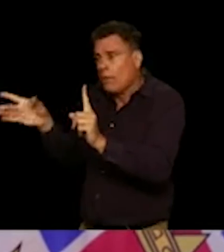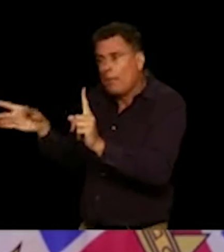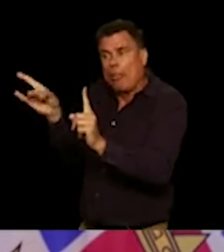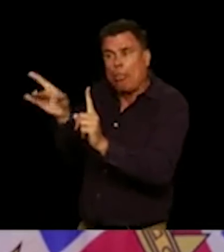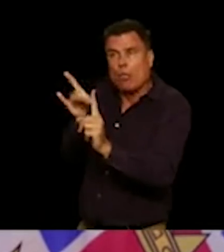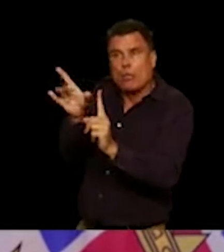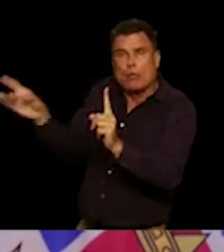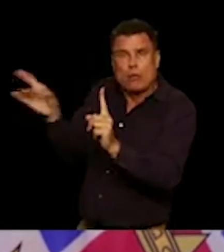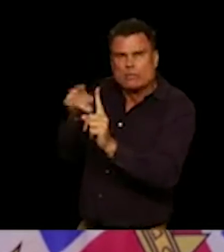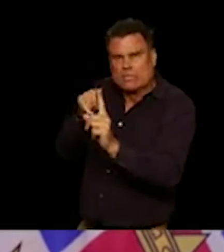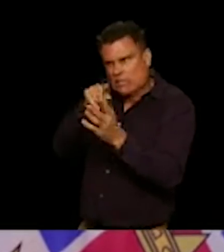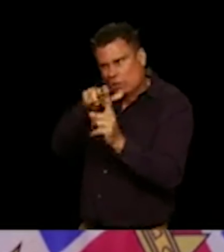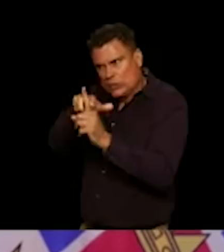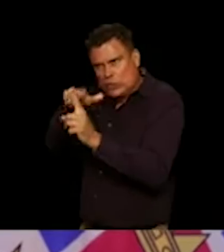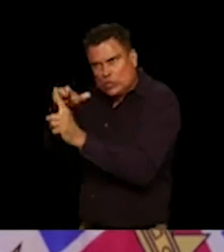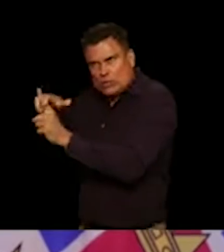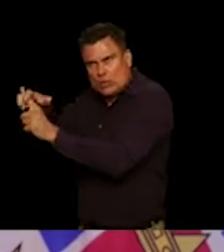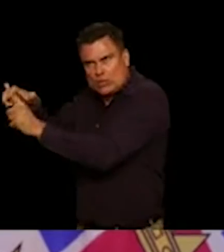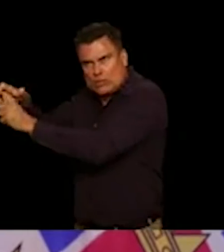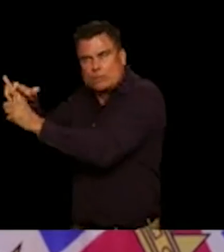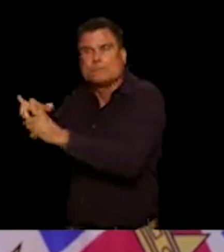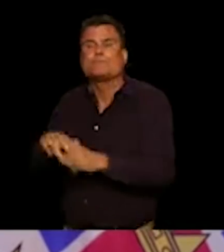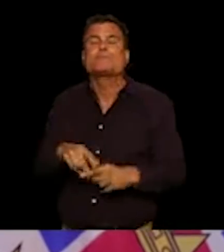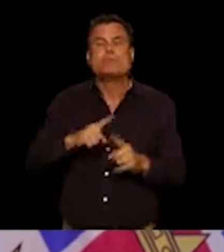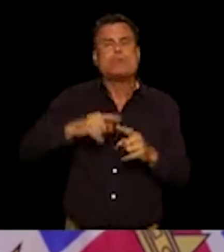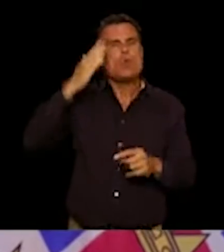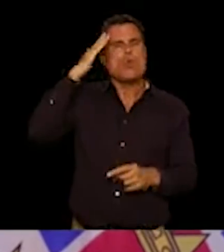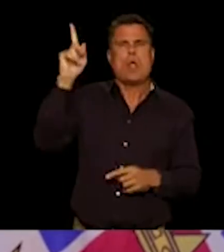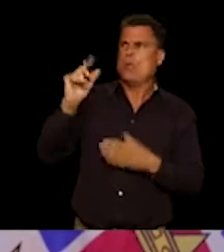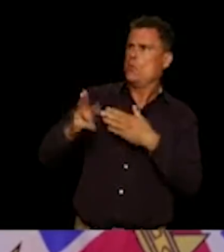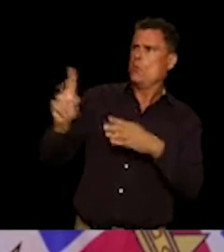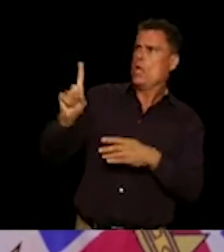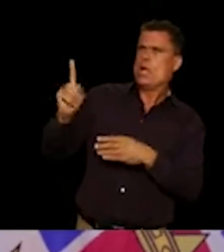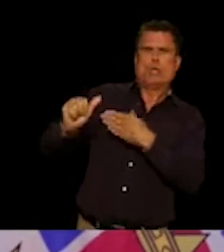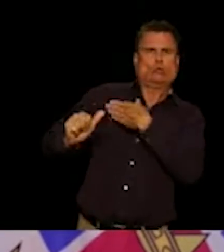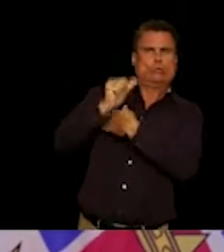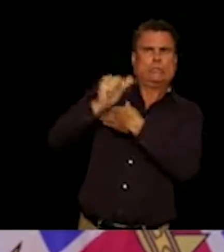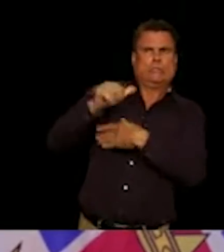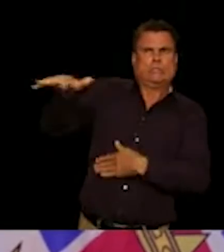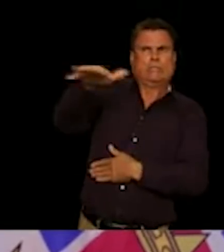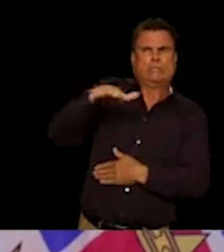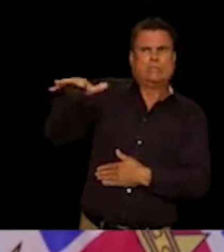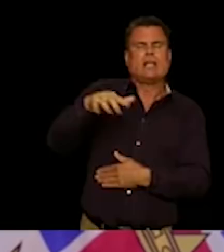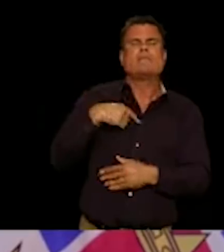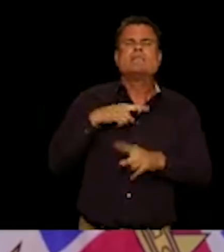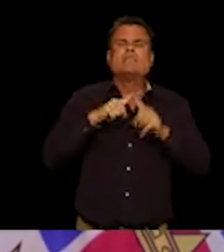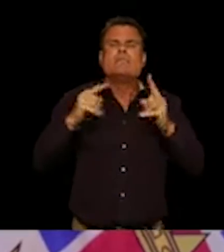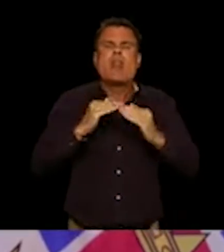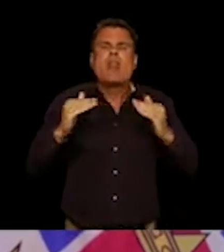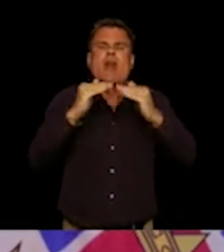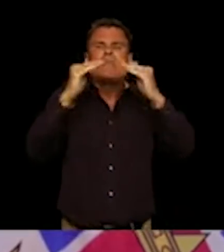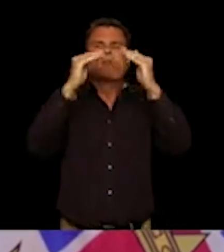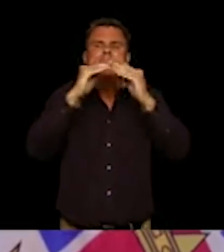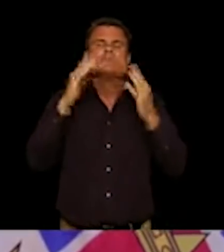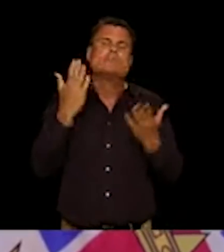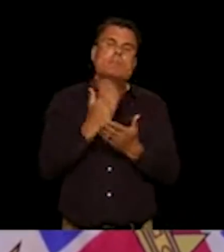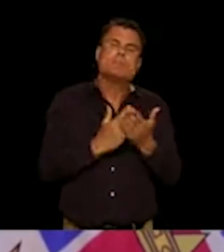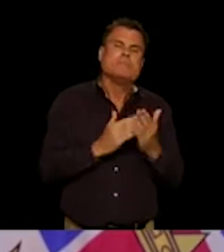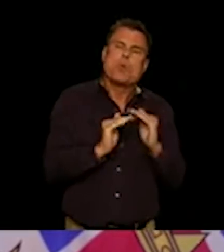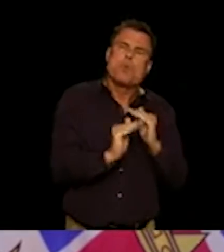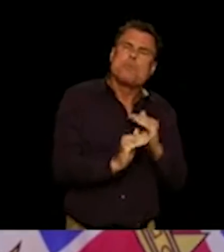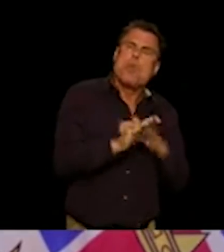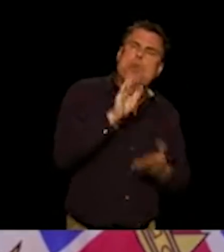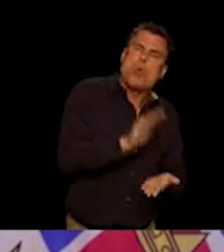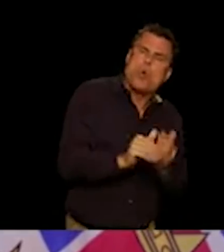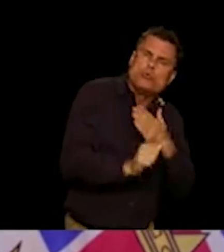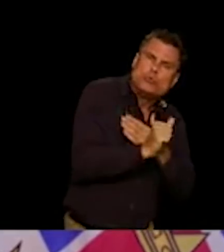There's often different levels of risk, and we've put out alerts, for example, where people might have just been exposed for a very short period of